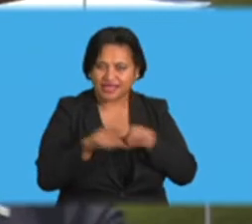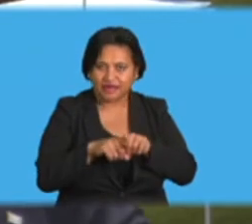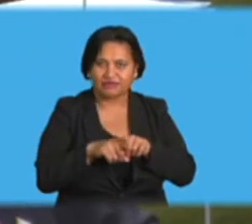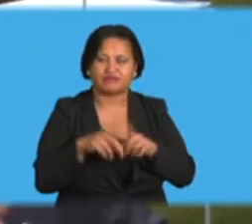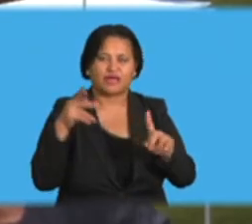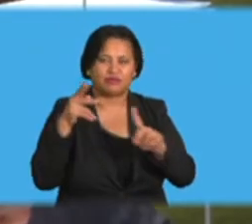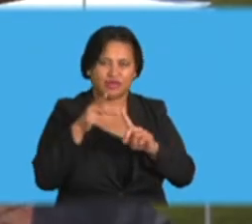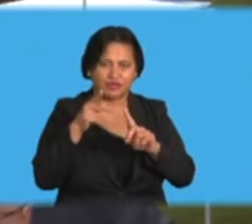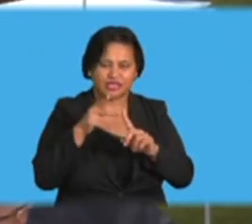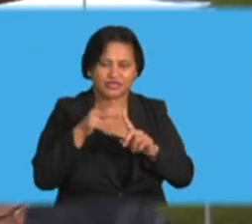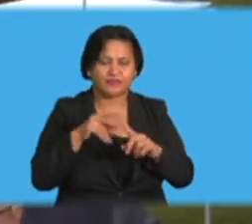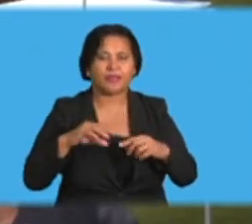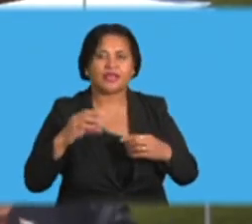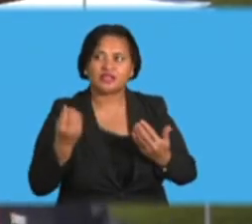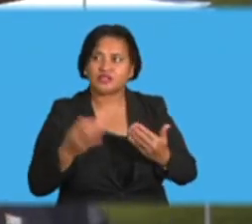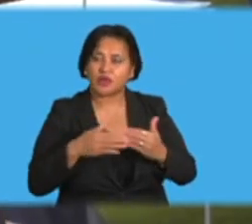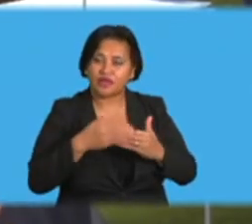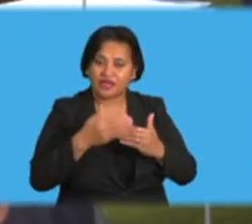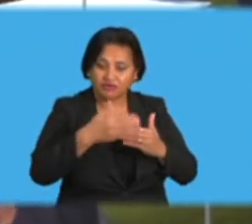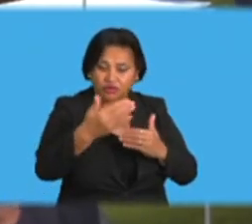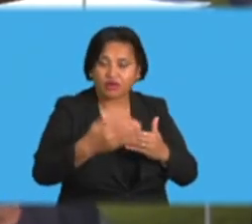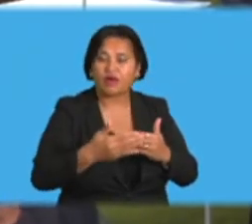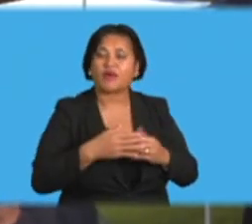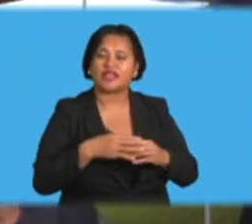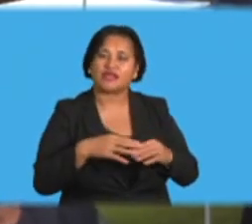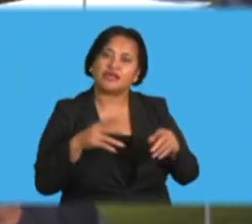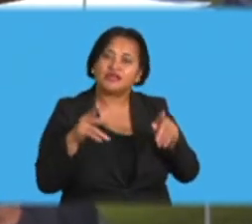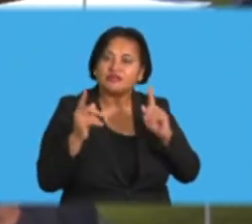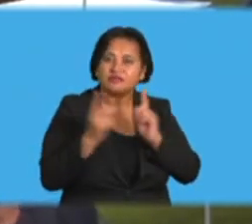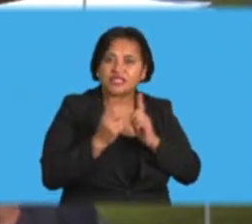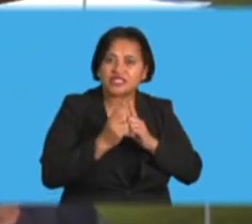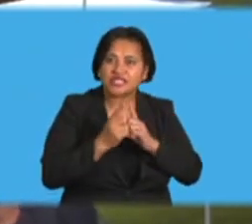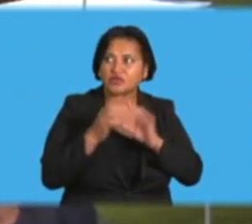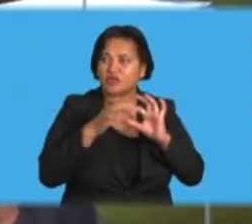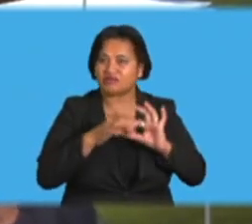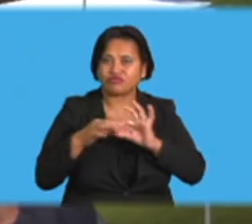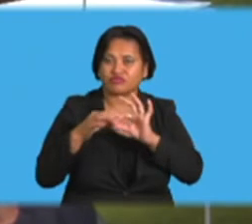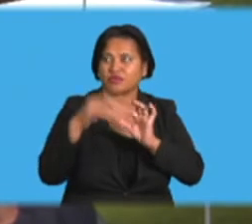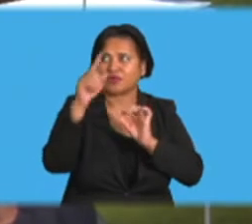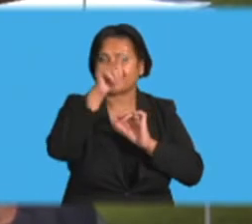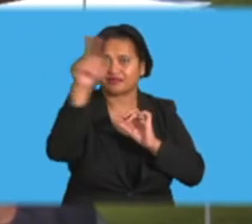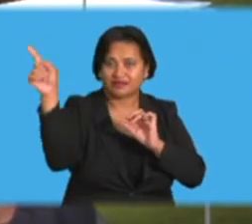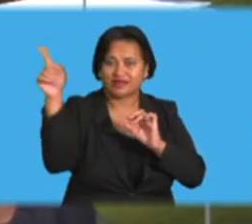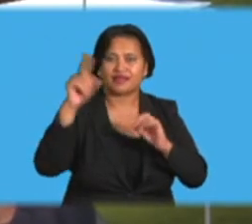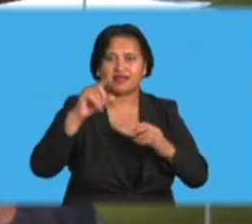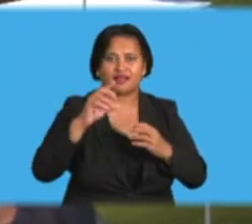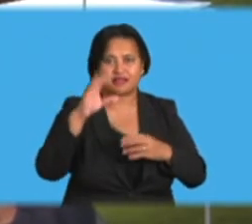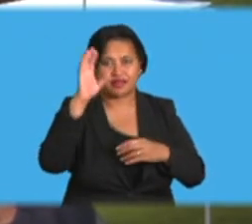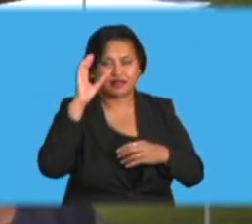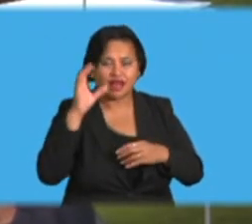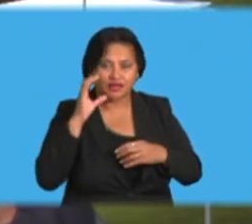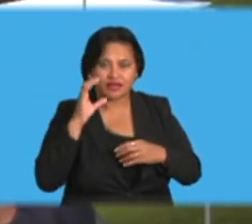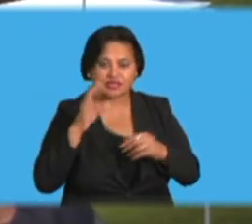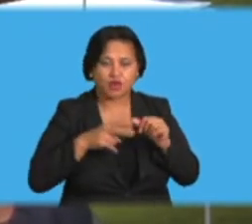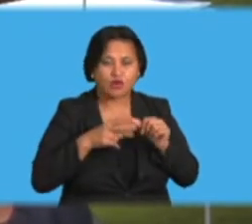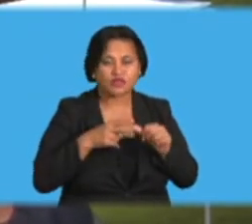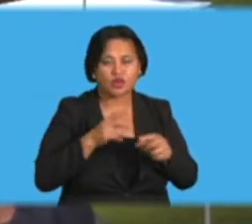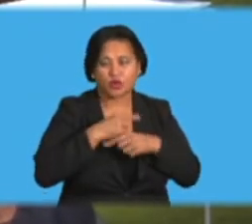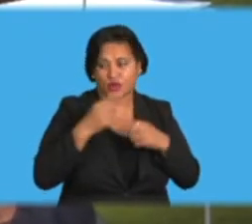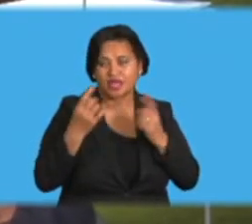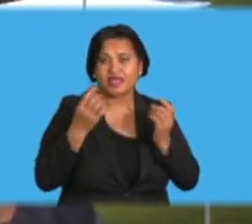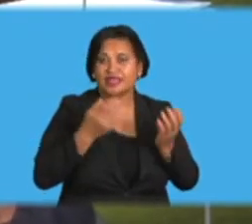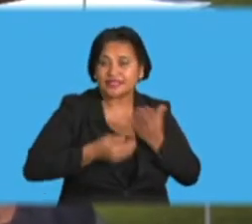were focused on ongoing bilateral relations and opportunities for further cooperation with our development partners. Madam Speaker, further discussion was also held in Fiji's